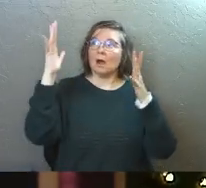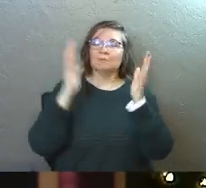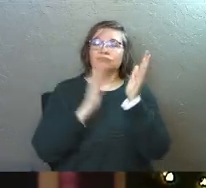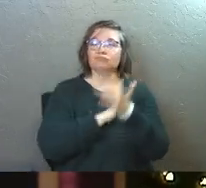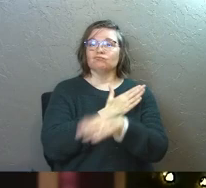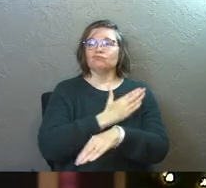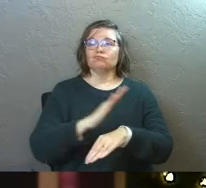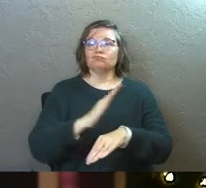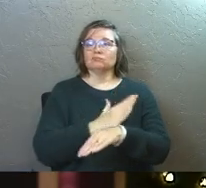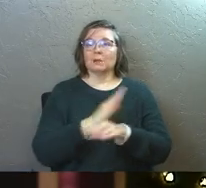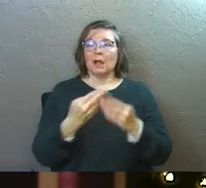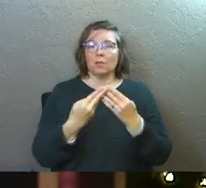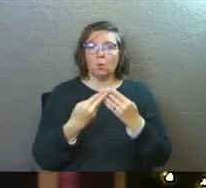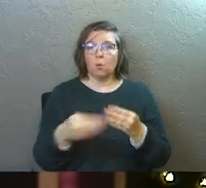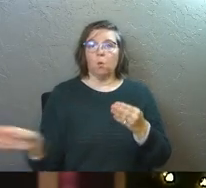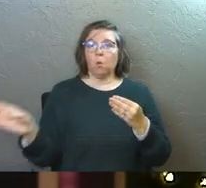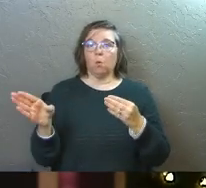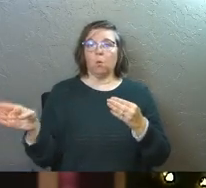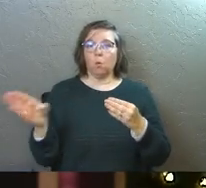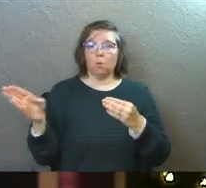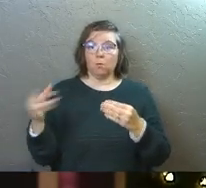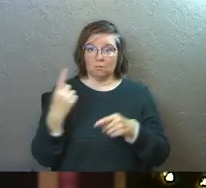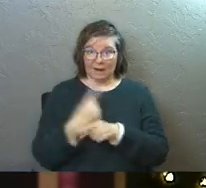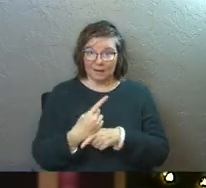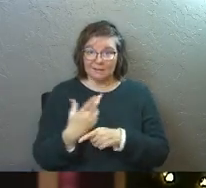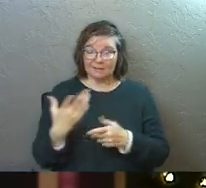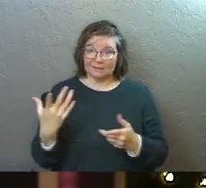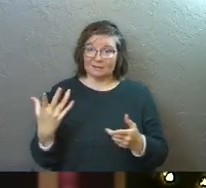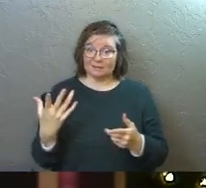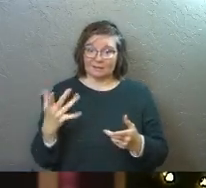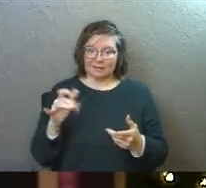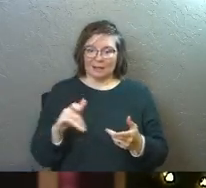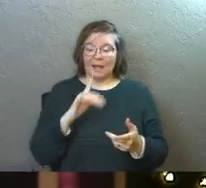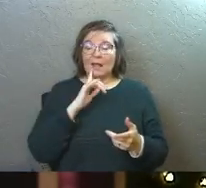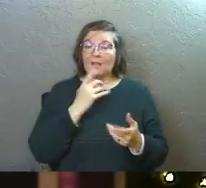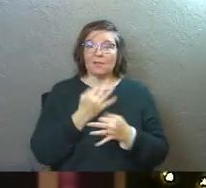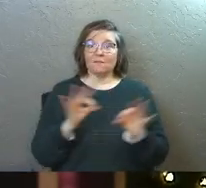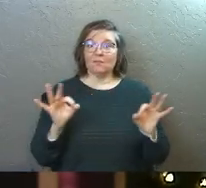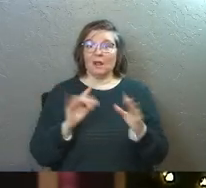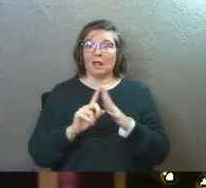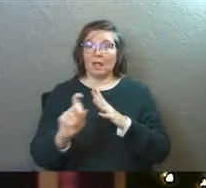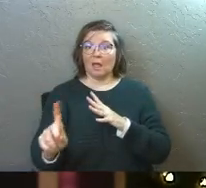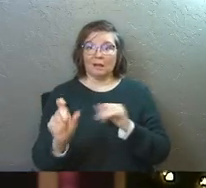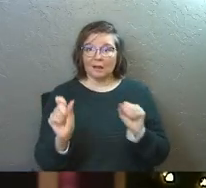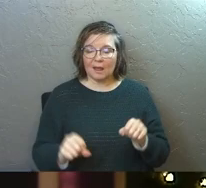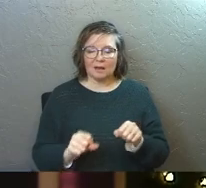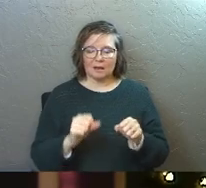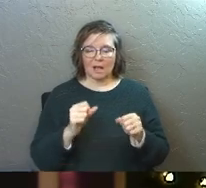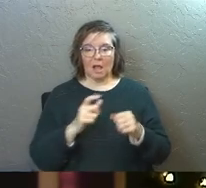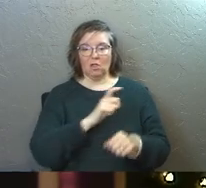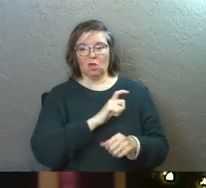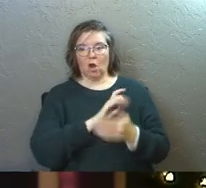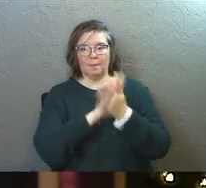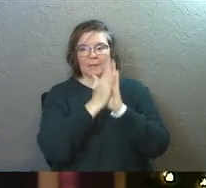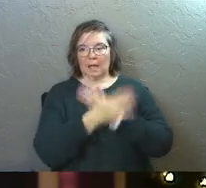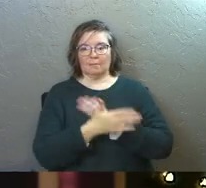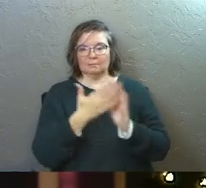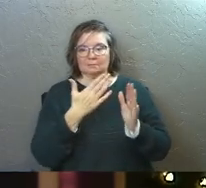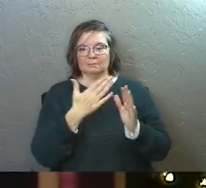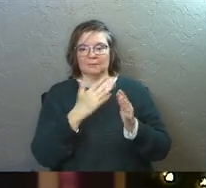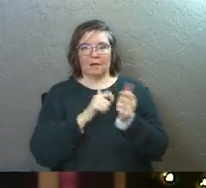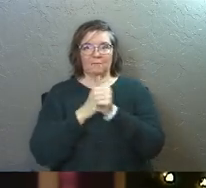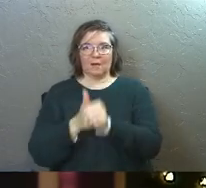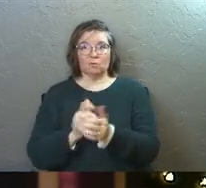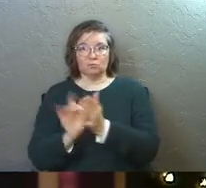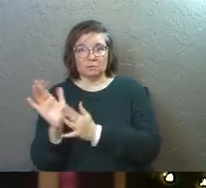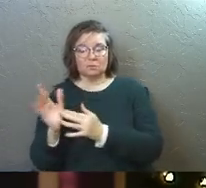like we just did. And the doors fly off the hinges, right? Yep. Like, and they're free. And the guard is led to Jesus and all kinds of crazy stuff.